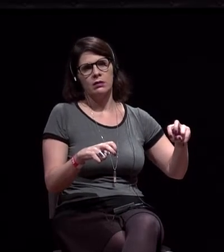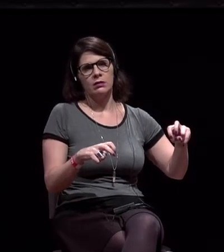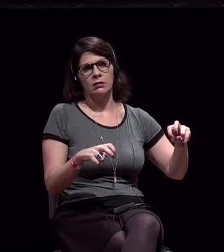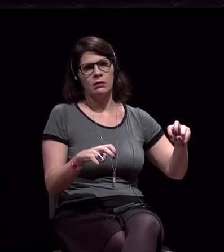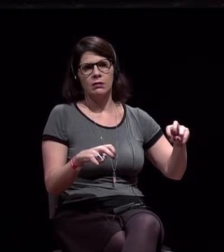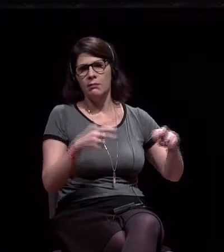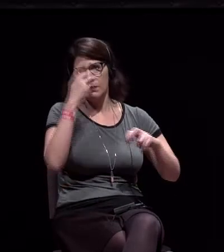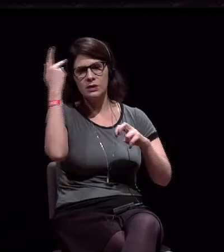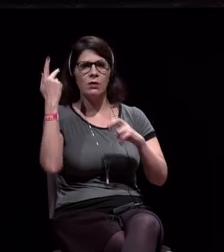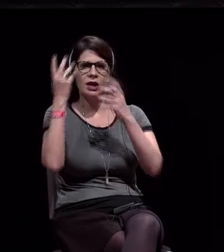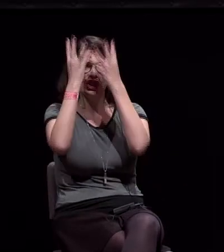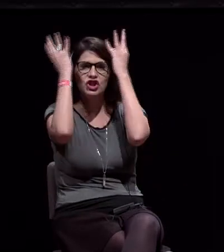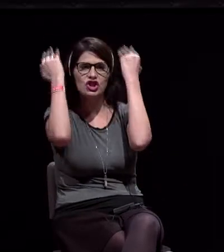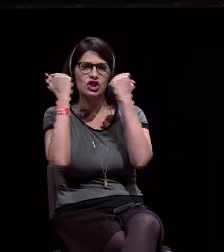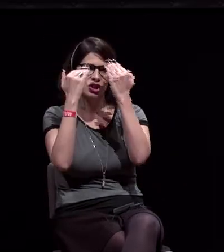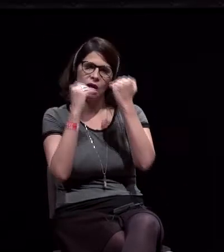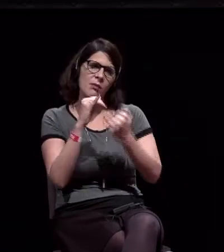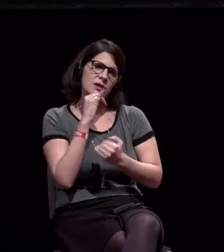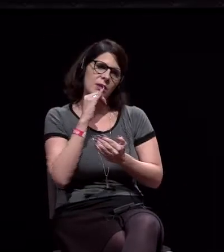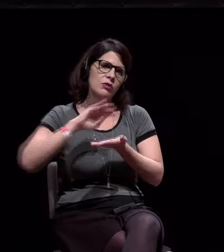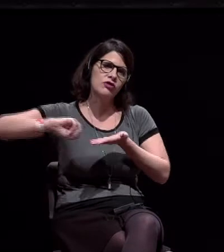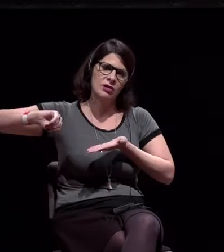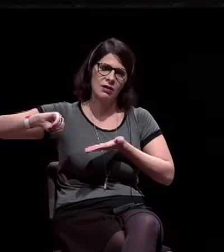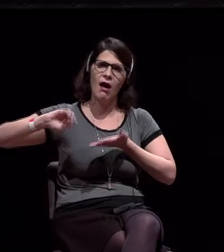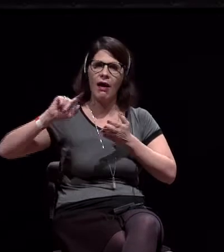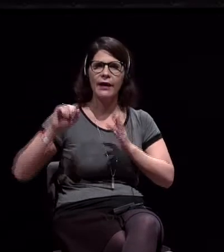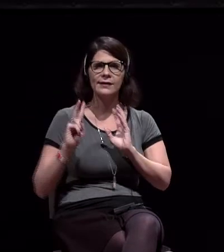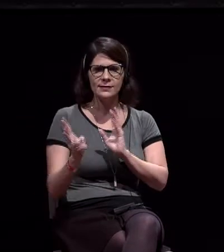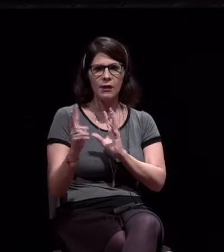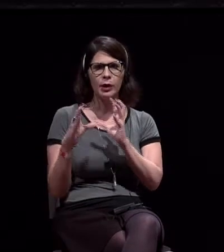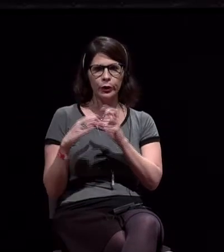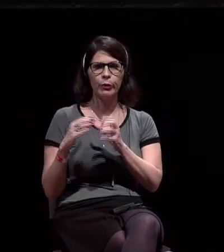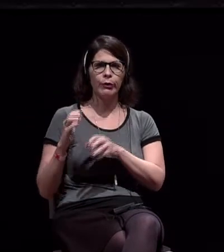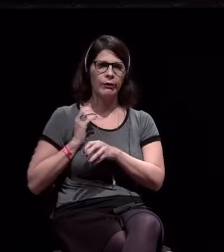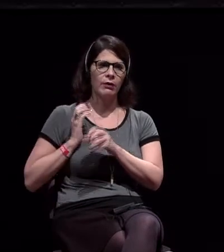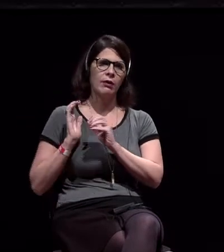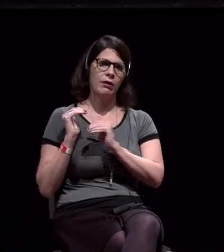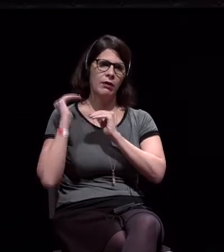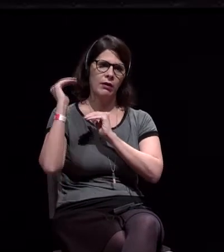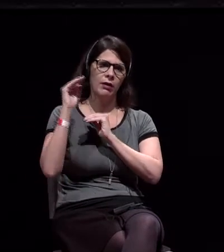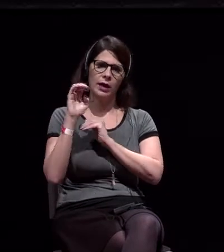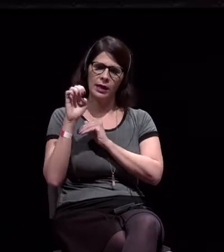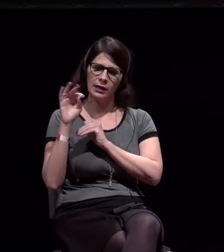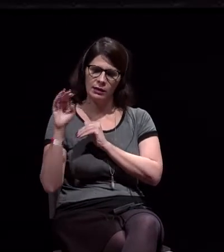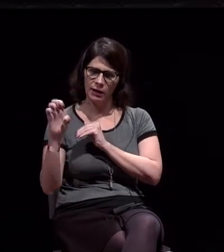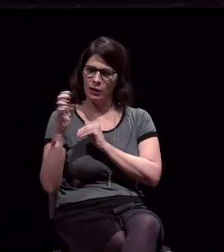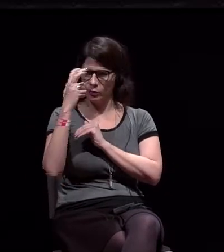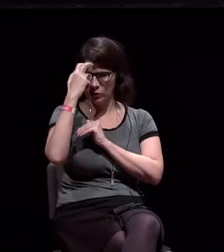Vázquez was, but it was the elite, the cultural elite of those countries at the time.